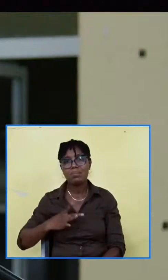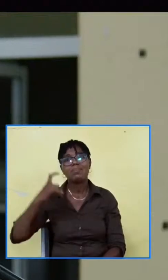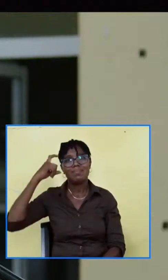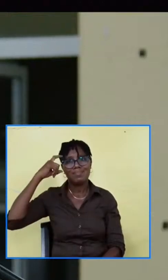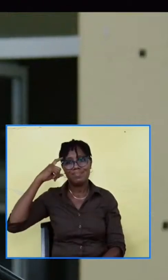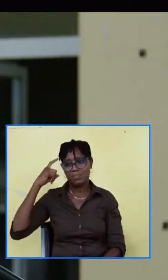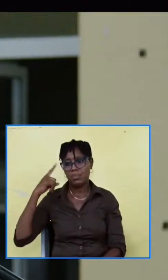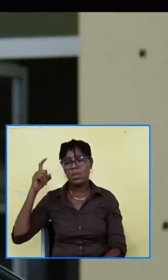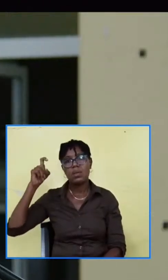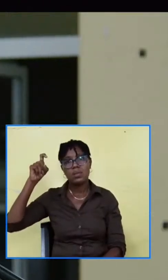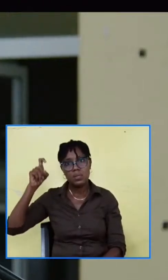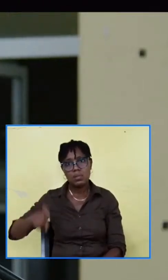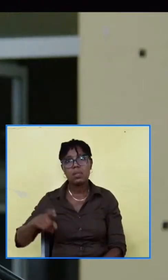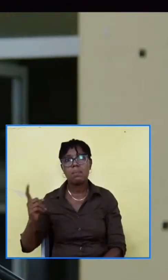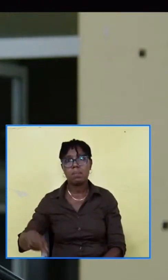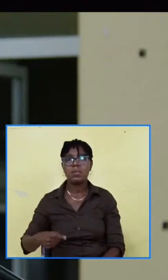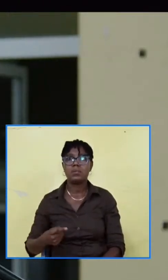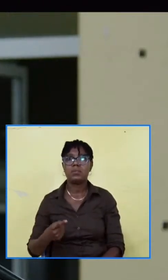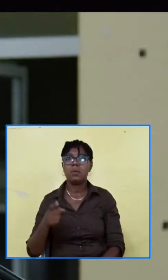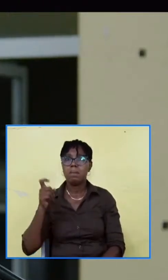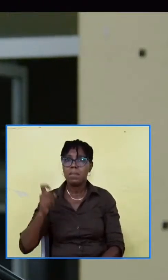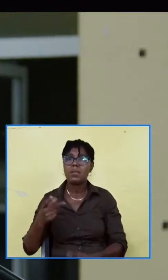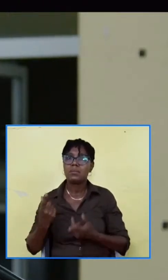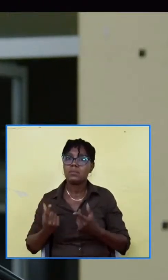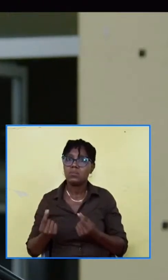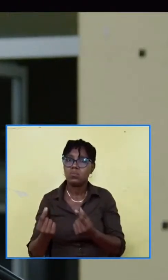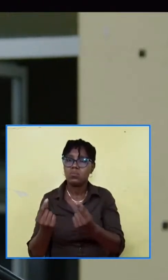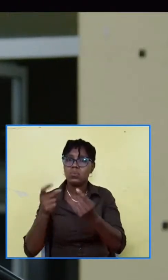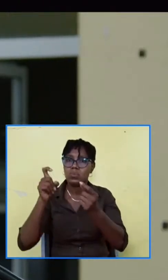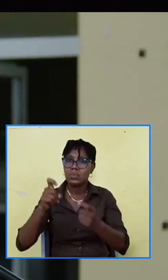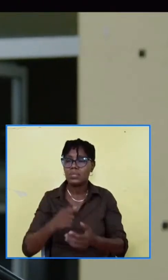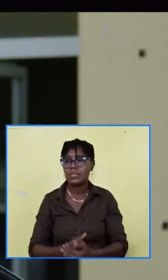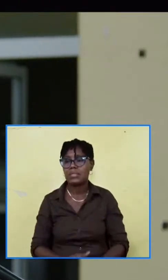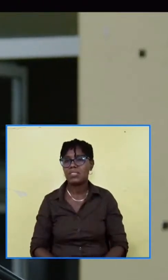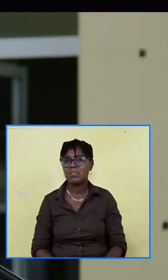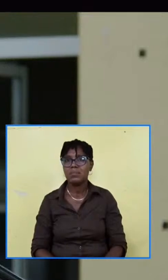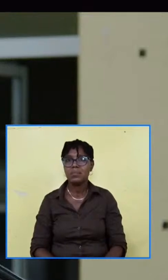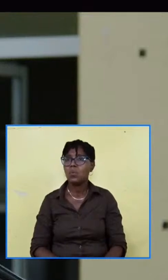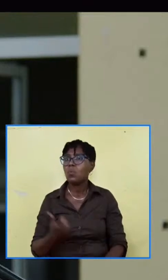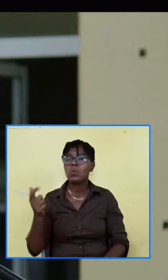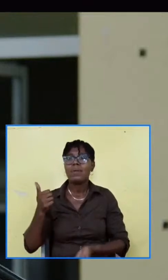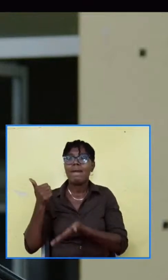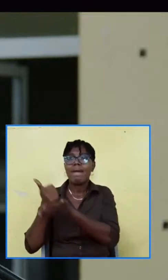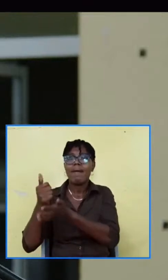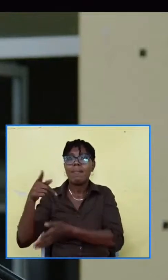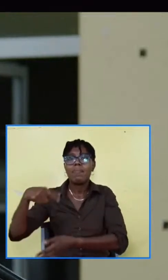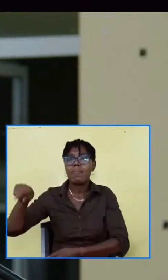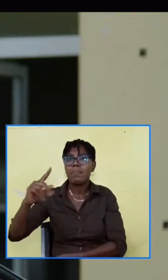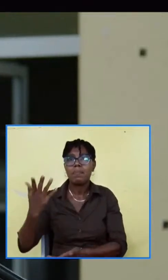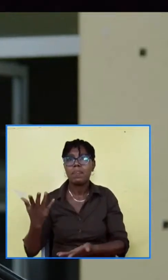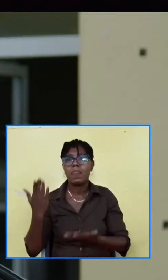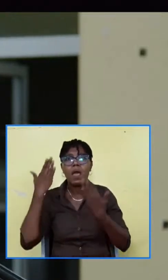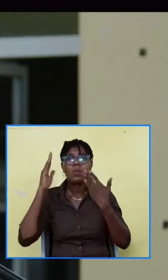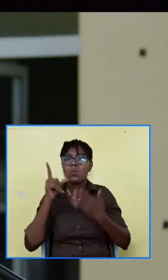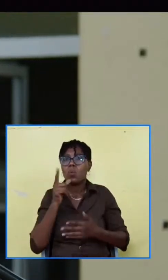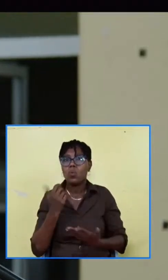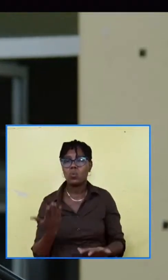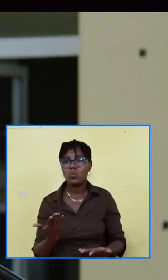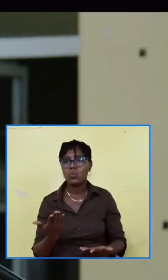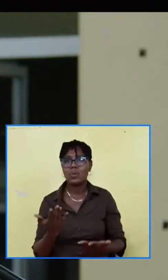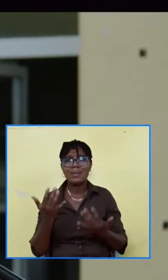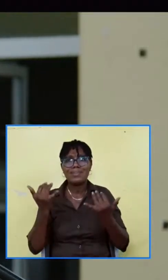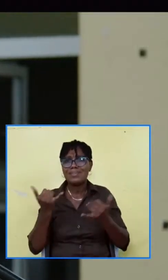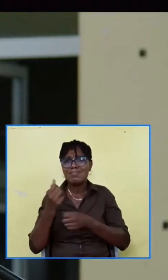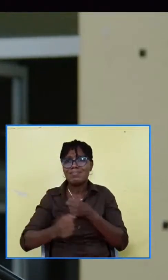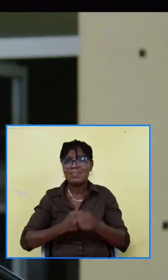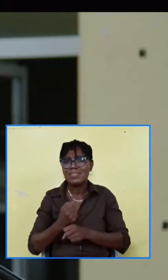not sure who's going to bell the cat. I'm not sure who's going to bring these people to a Christian understanding. In this day and age, we cannot continue to treat workers like